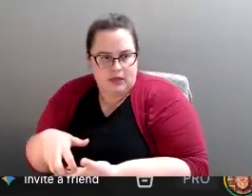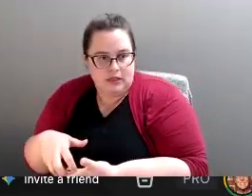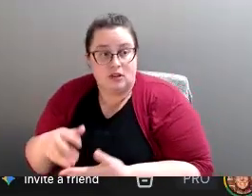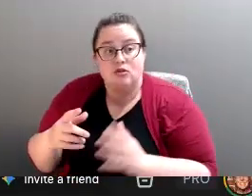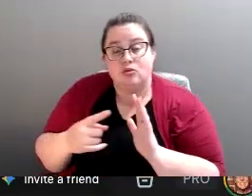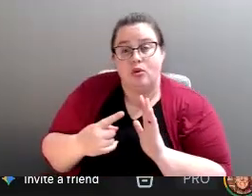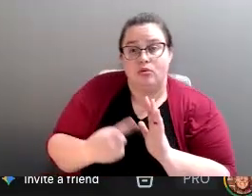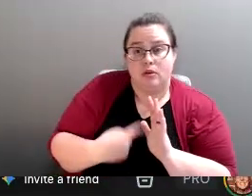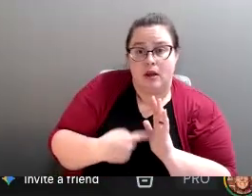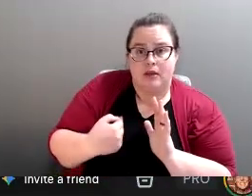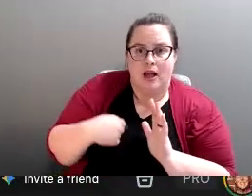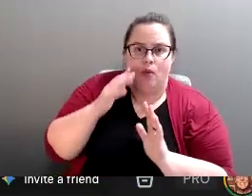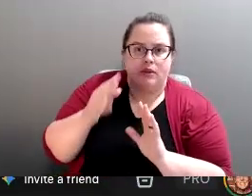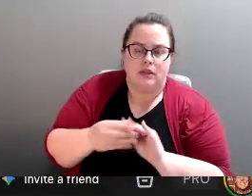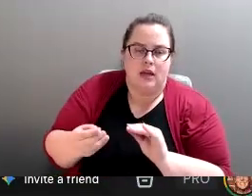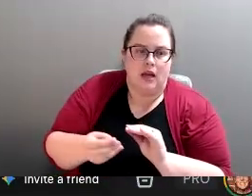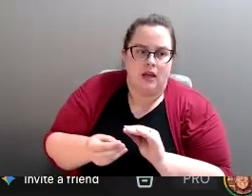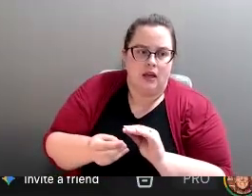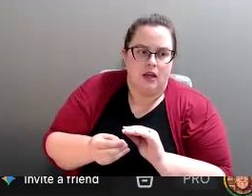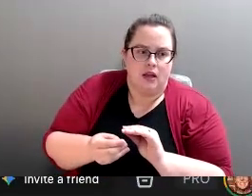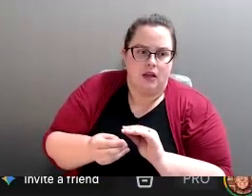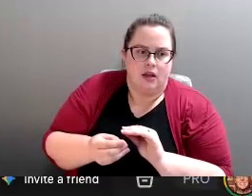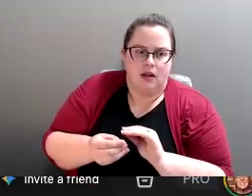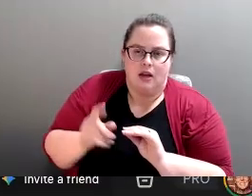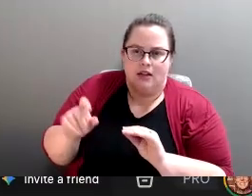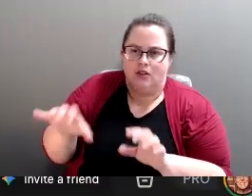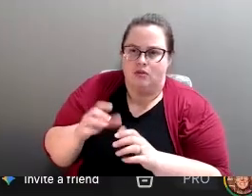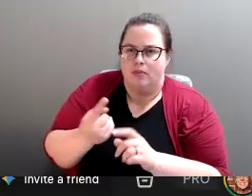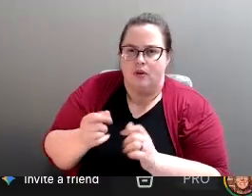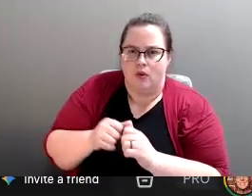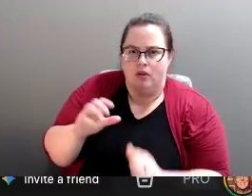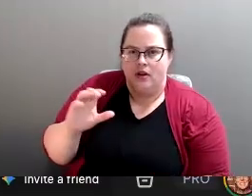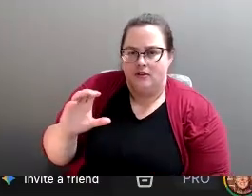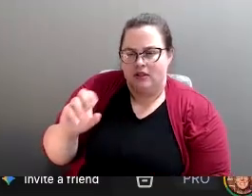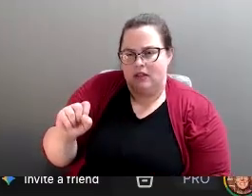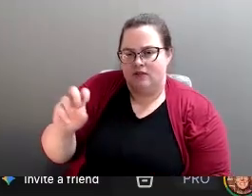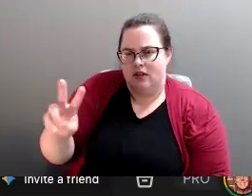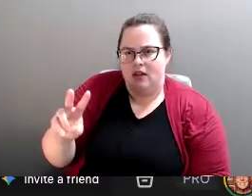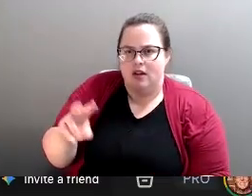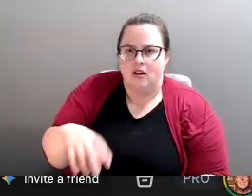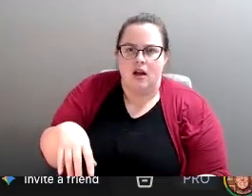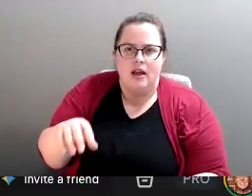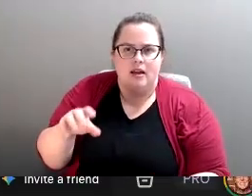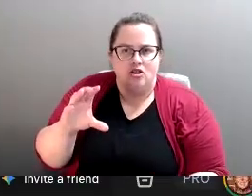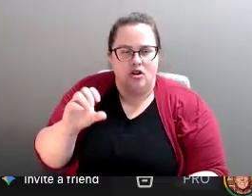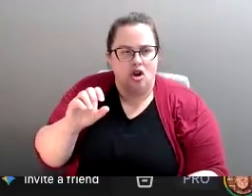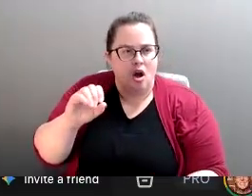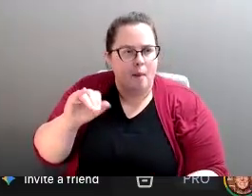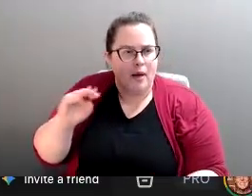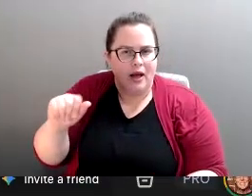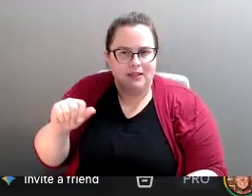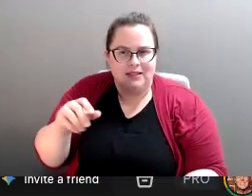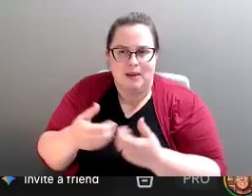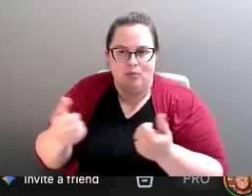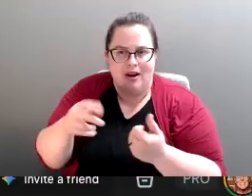like, sometimes like I needed to do something with a CSV, a comma separated value file the other day. And I had some data